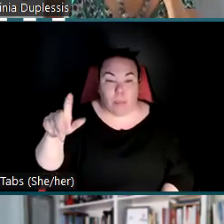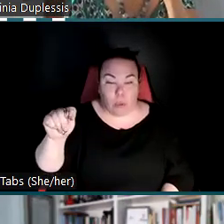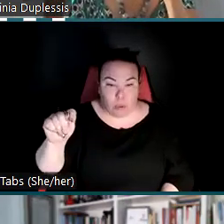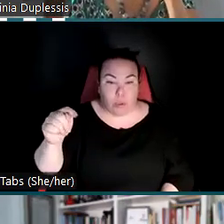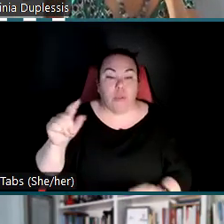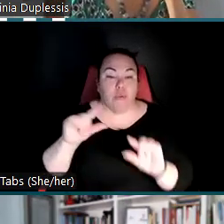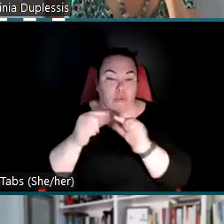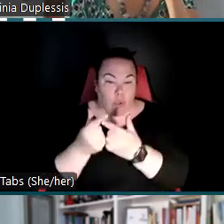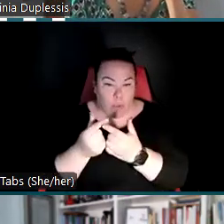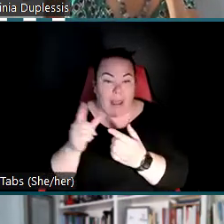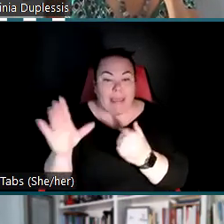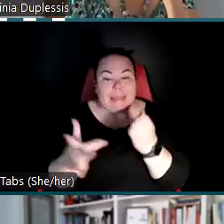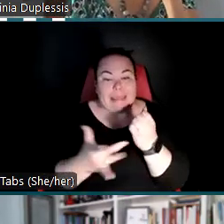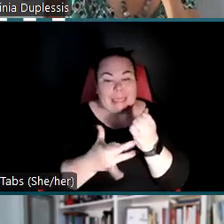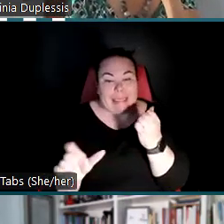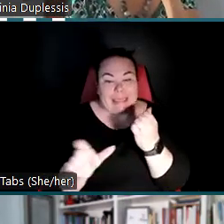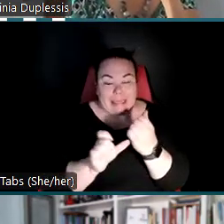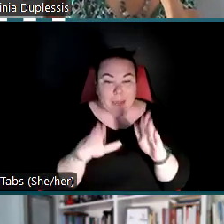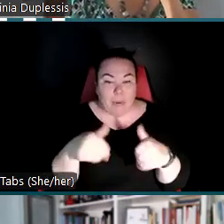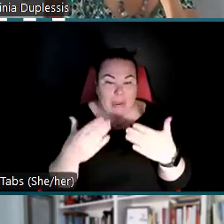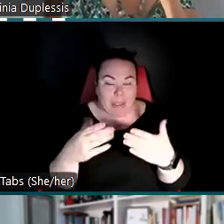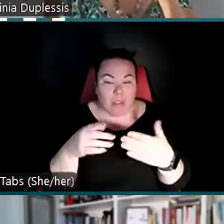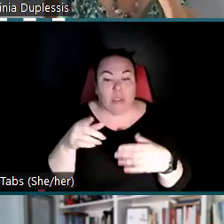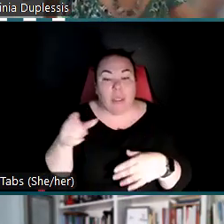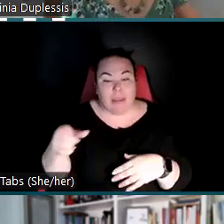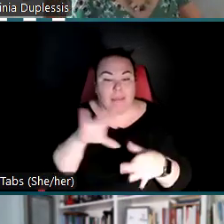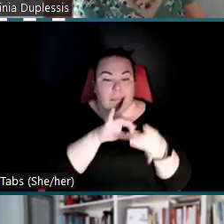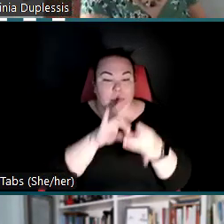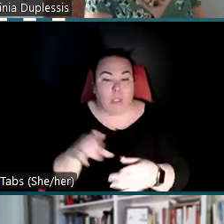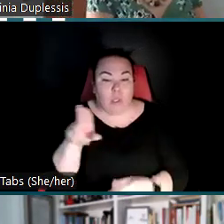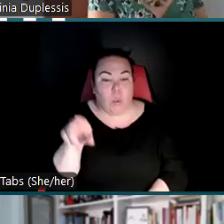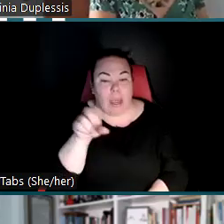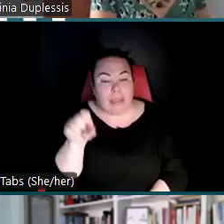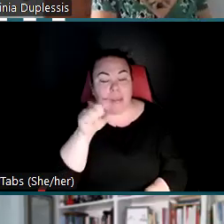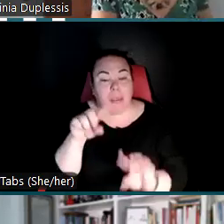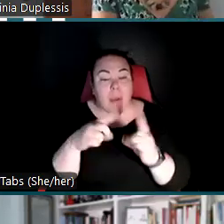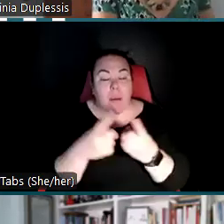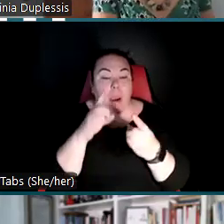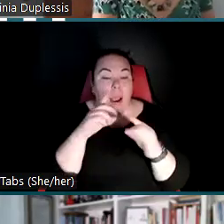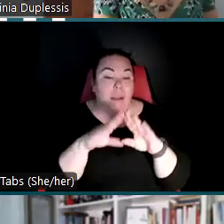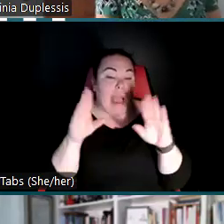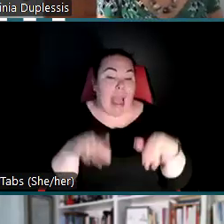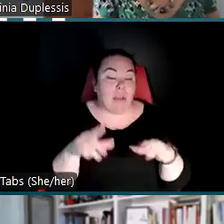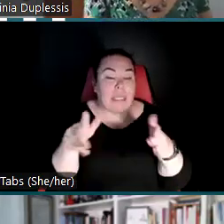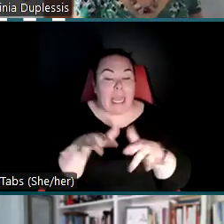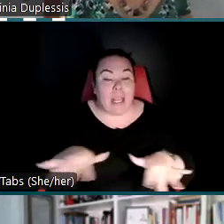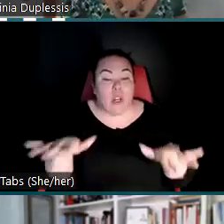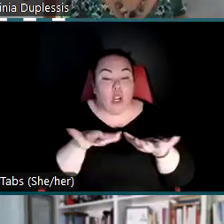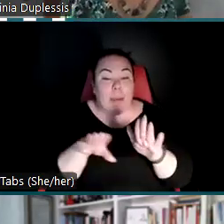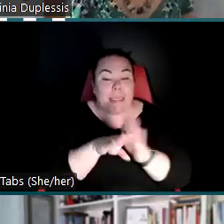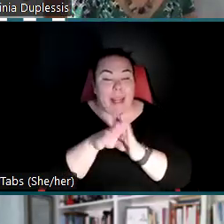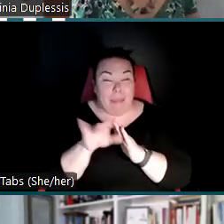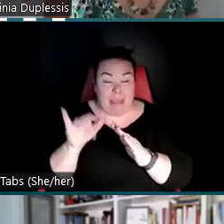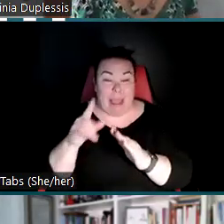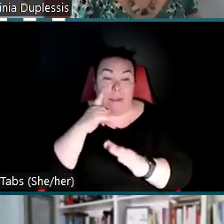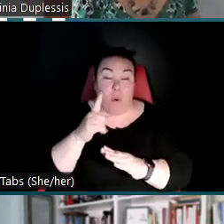Department of Housing and Urban Development for over 20 years. And during I've really focused my time